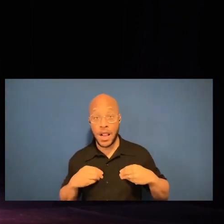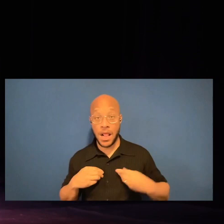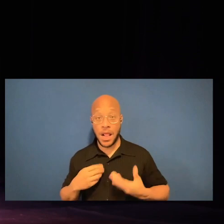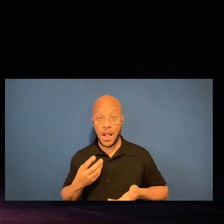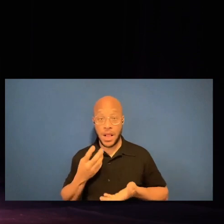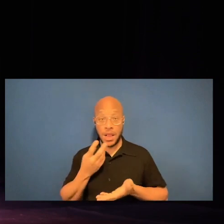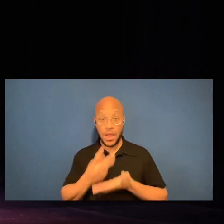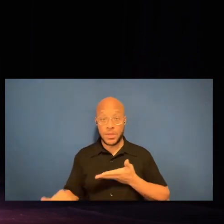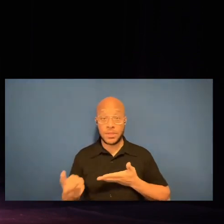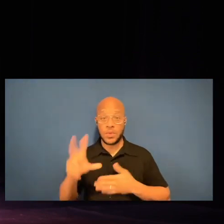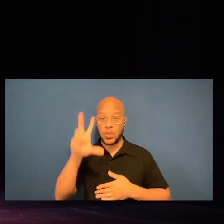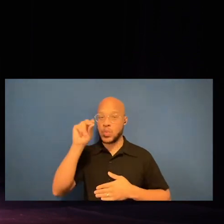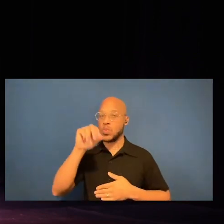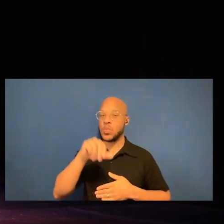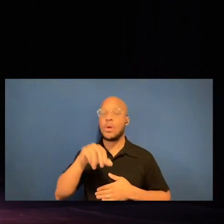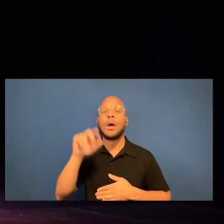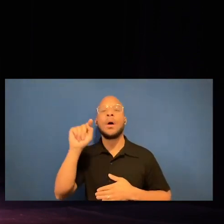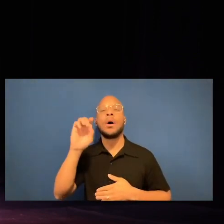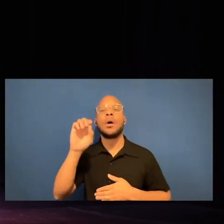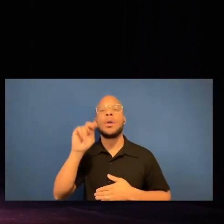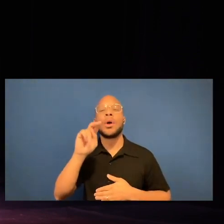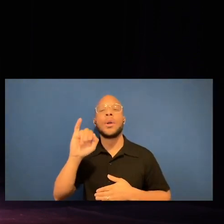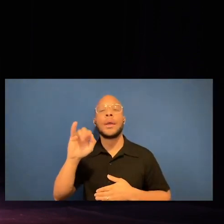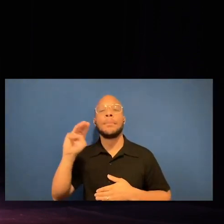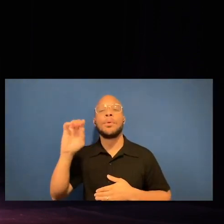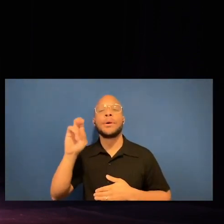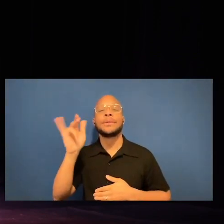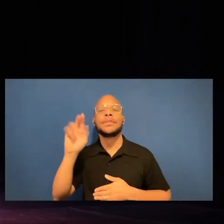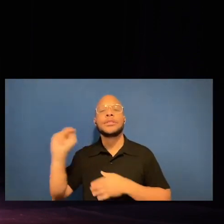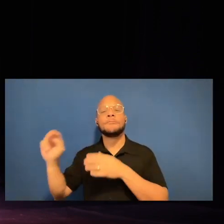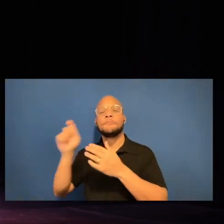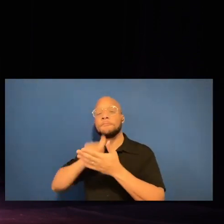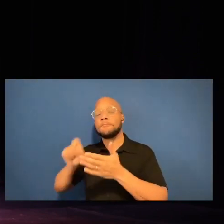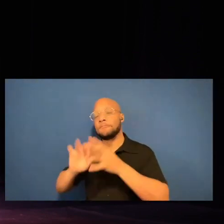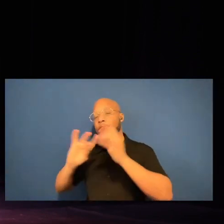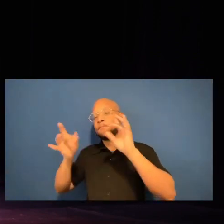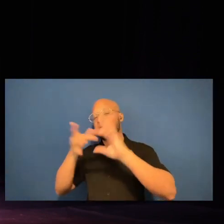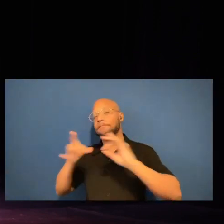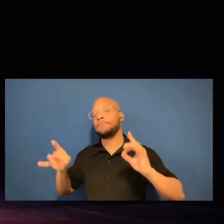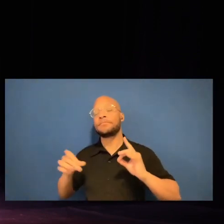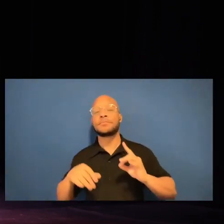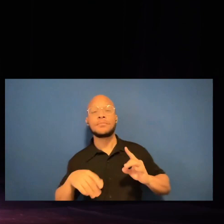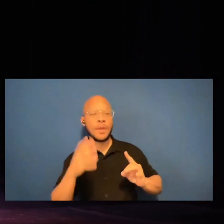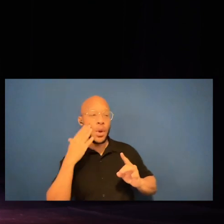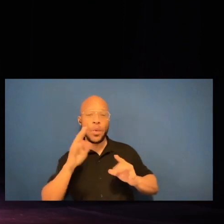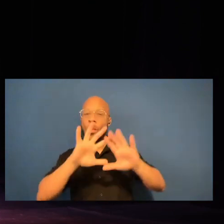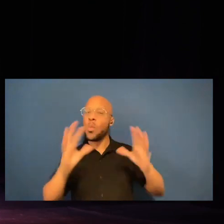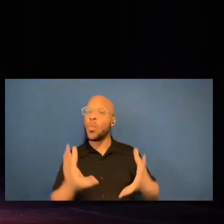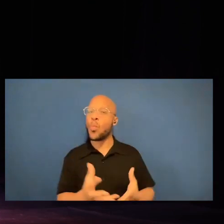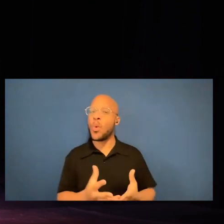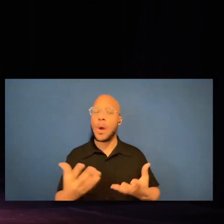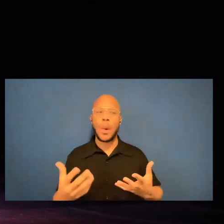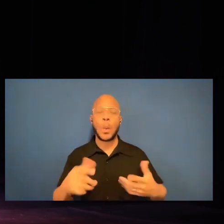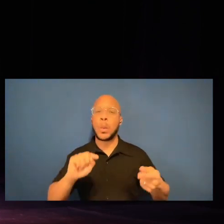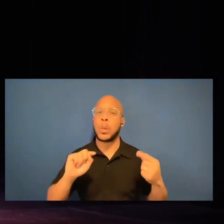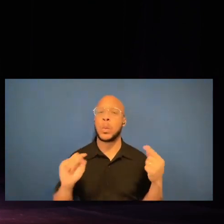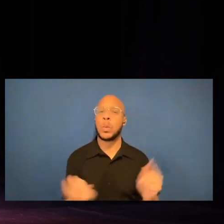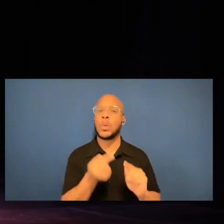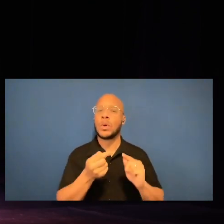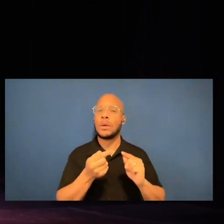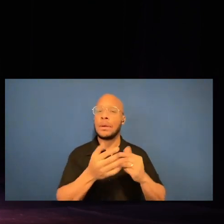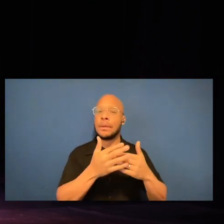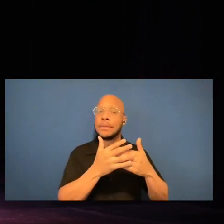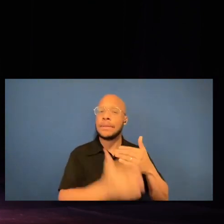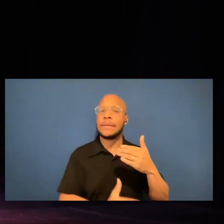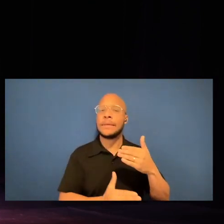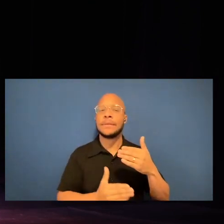and bleeding, and though it is important not to ignore its pain, it is also critical to refuse to succumb to its